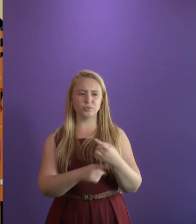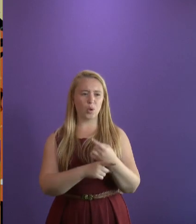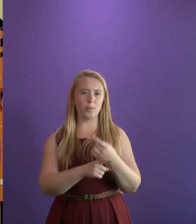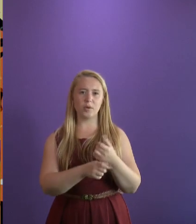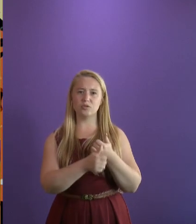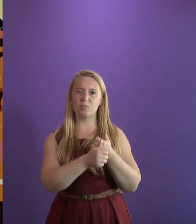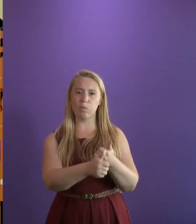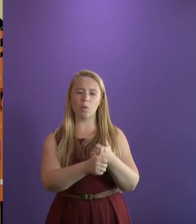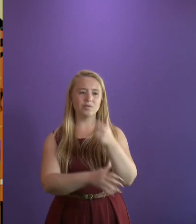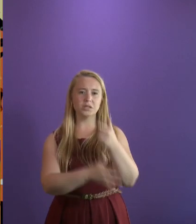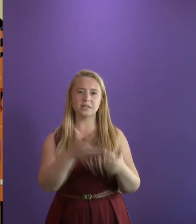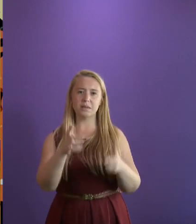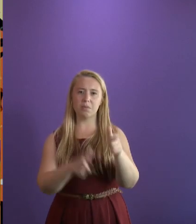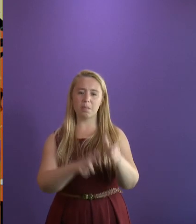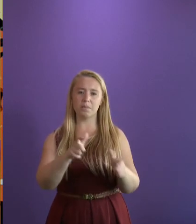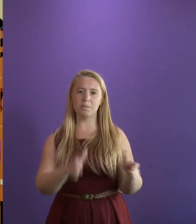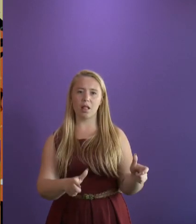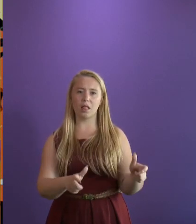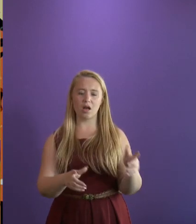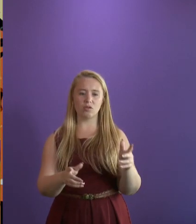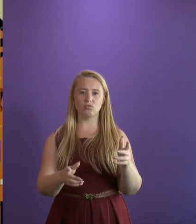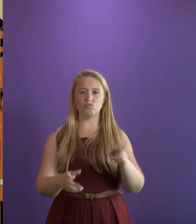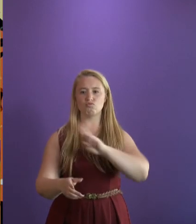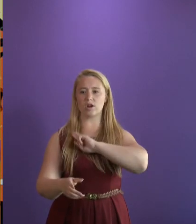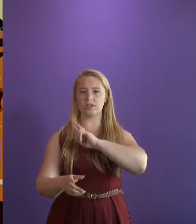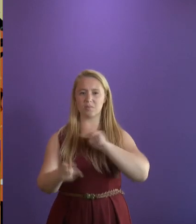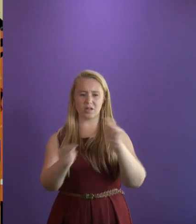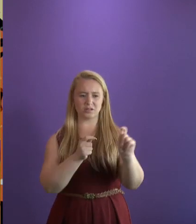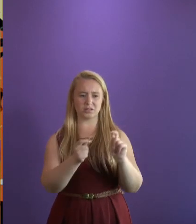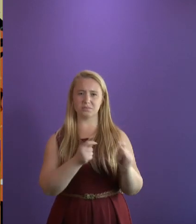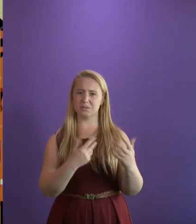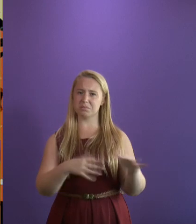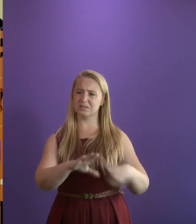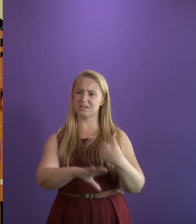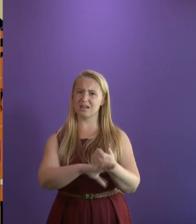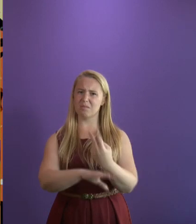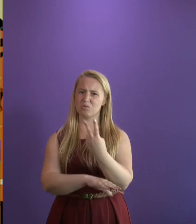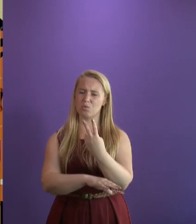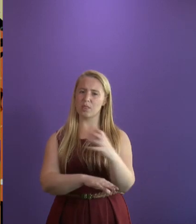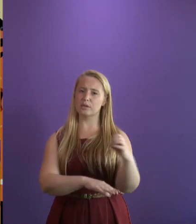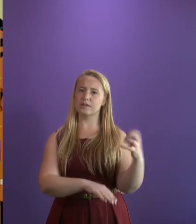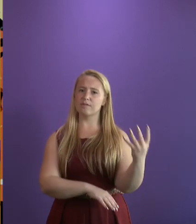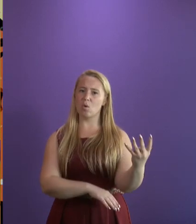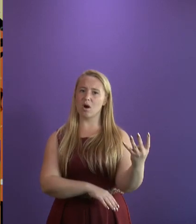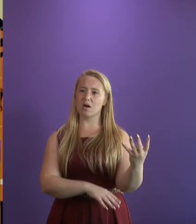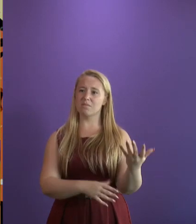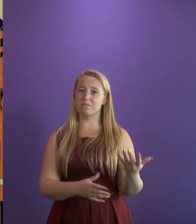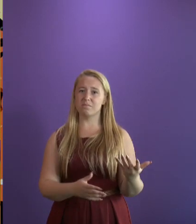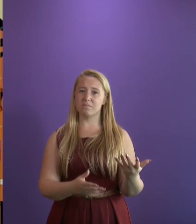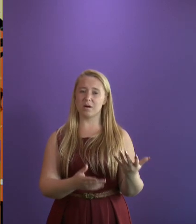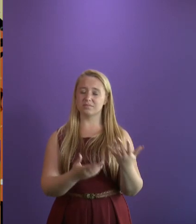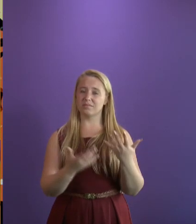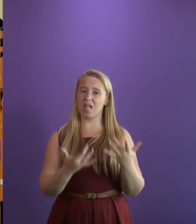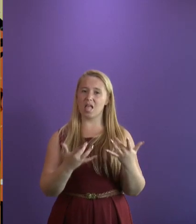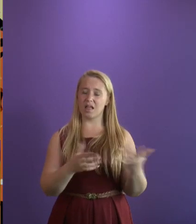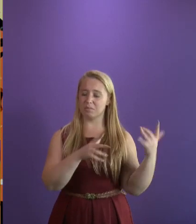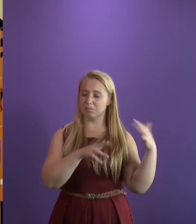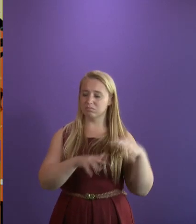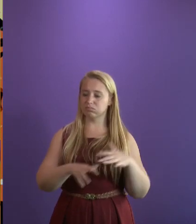with disabilities. Reasonable adjustments have been in place since 2004, but still it's not filtering into public